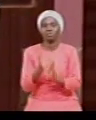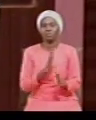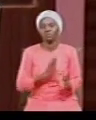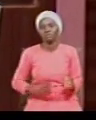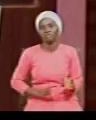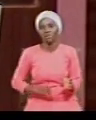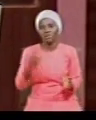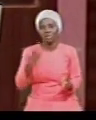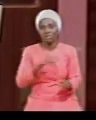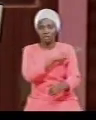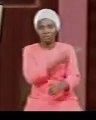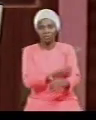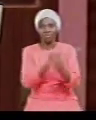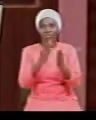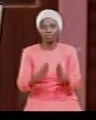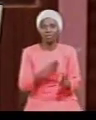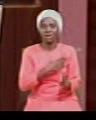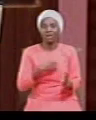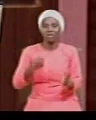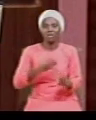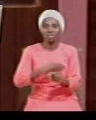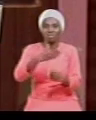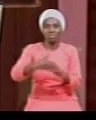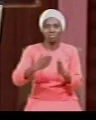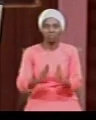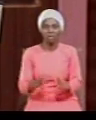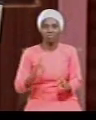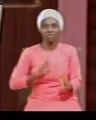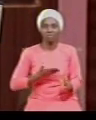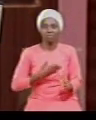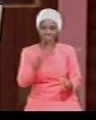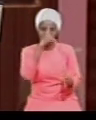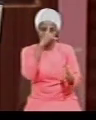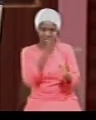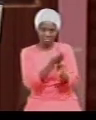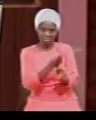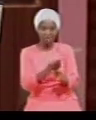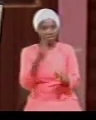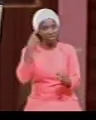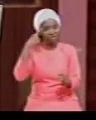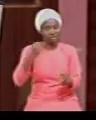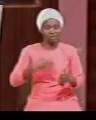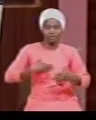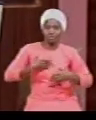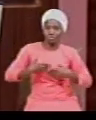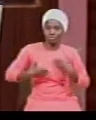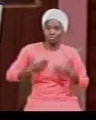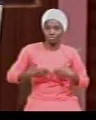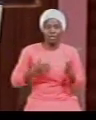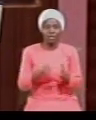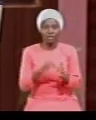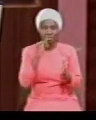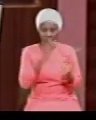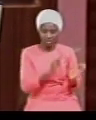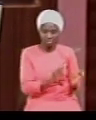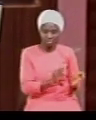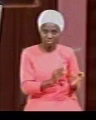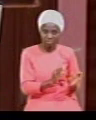the author and the finisher of our faith, who for the joy that was set before